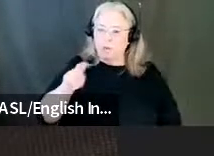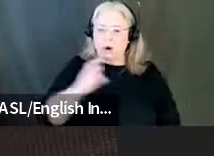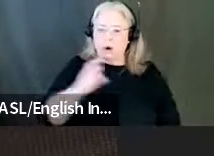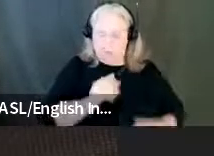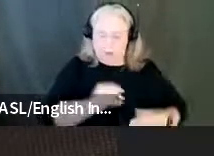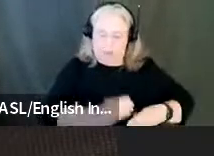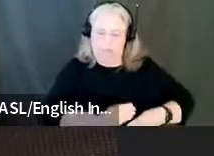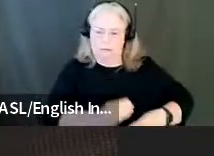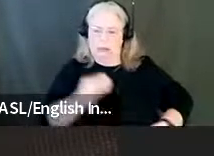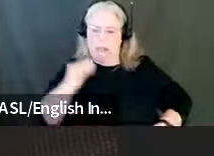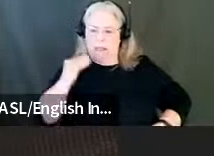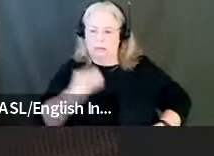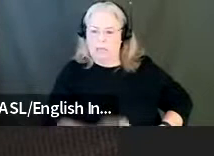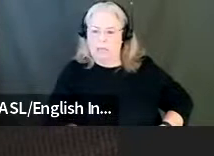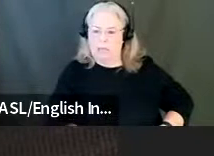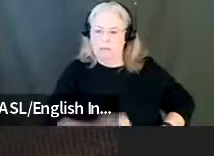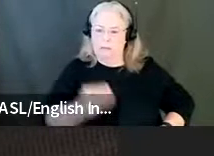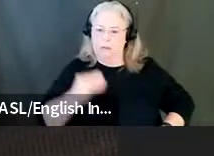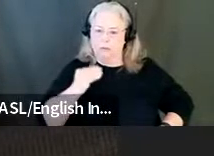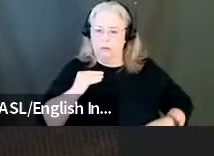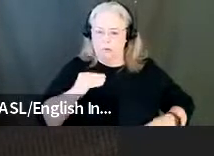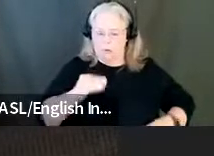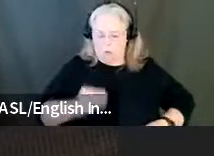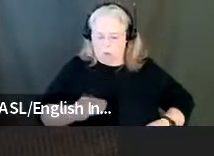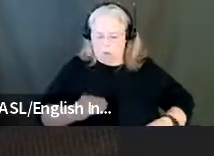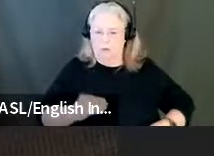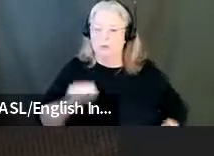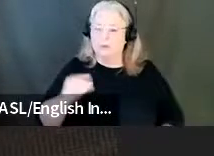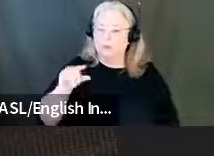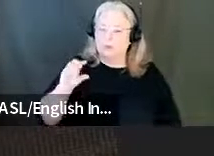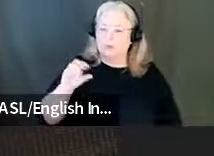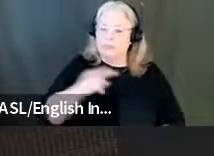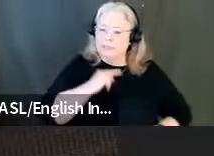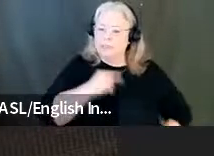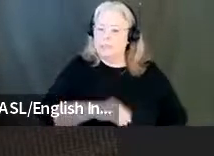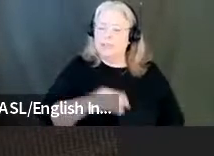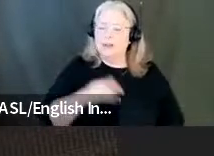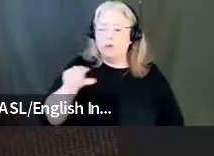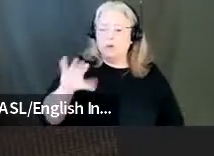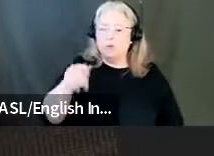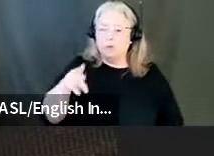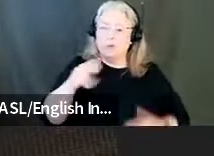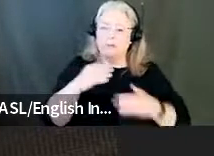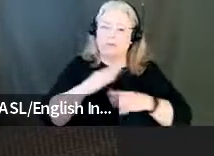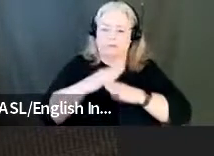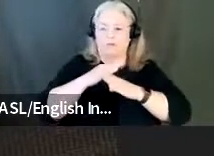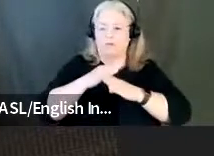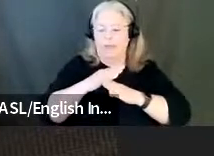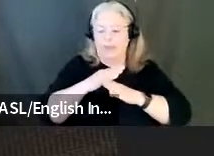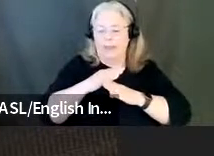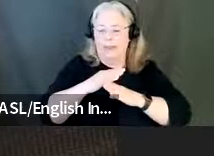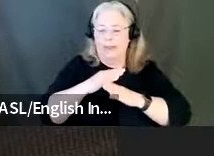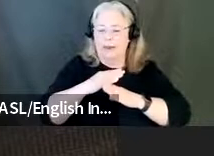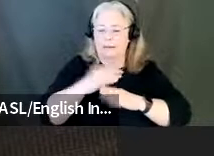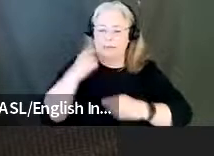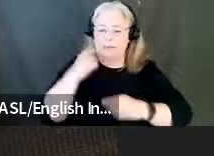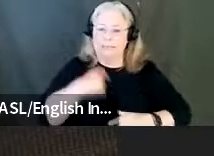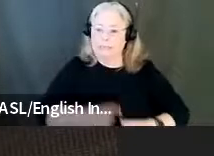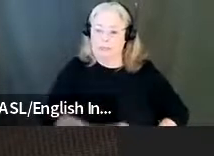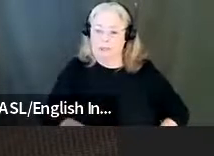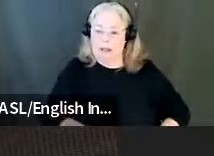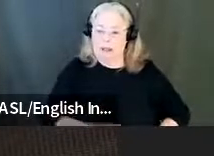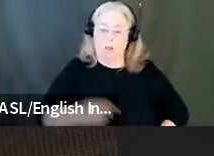your seatbelt and you can position it. So it's a seatbelt gripper. So it's to prevent the seatbelt creep from sliding up and